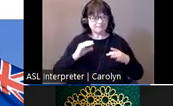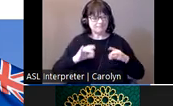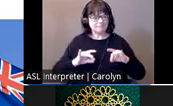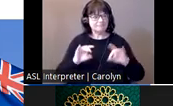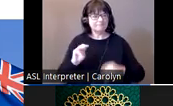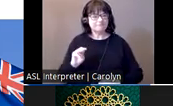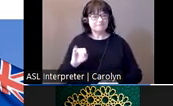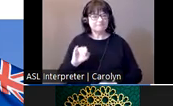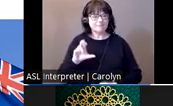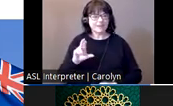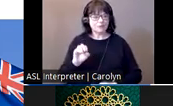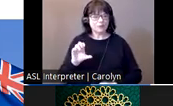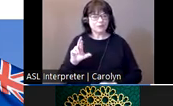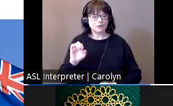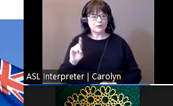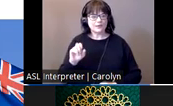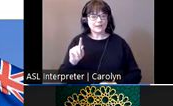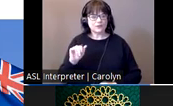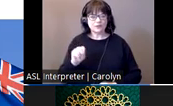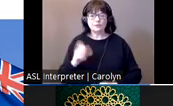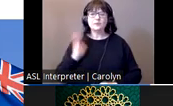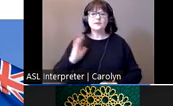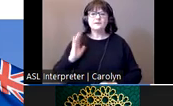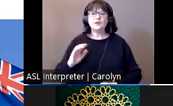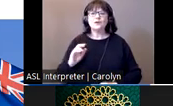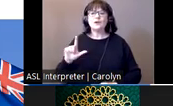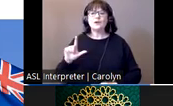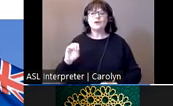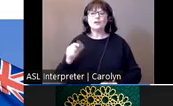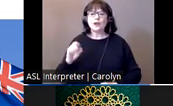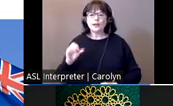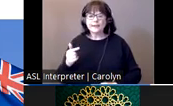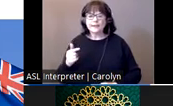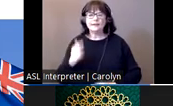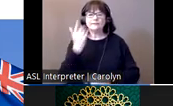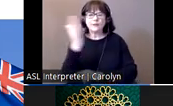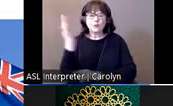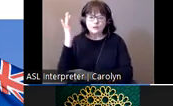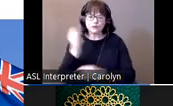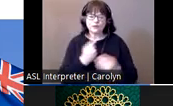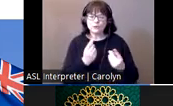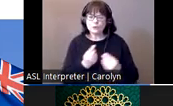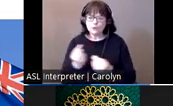in logging and forestry techniques way back then, but nobody ever called them micro-credentials.